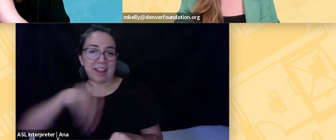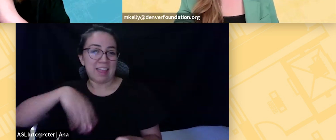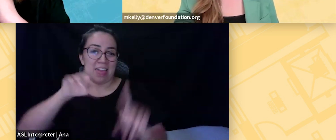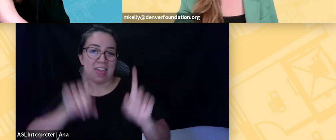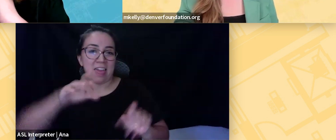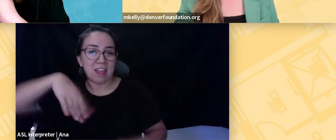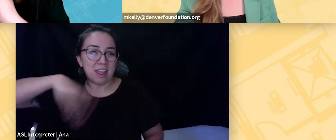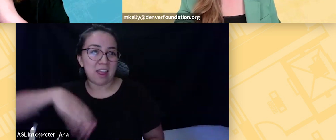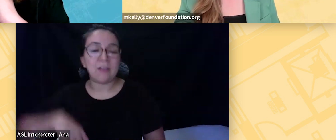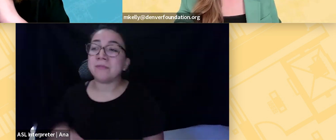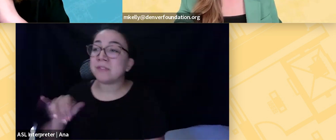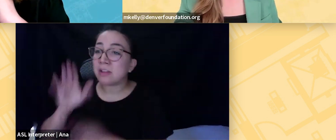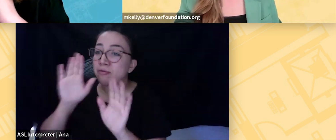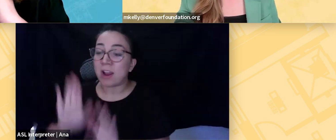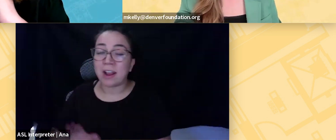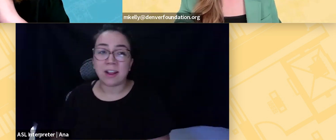That's great.